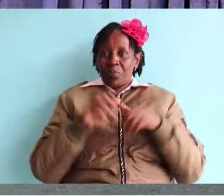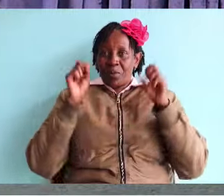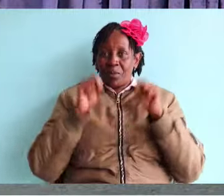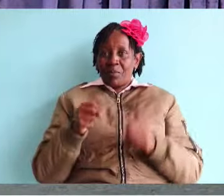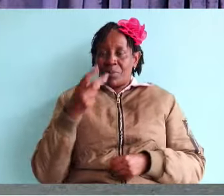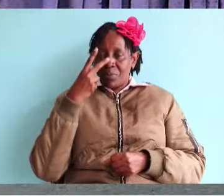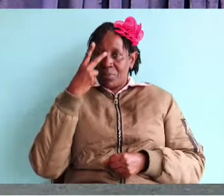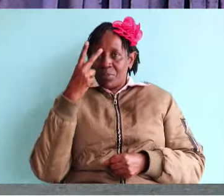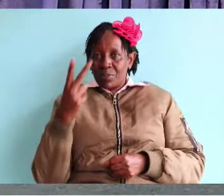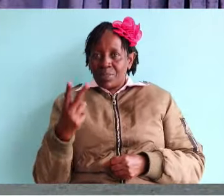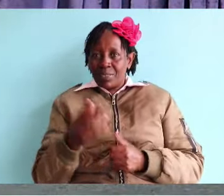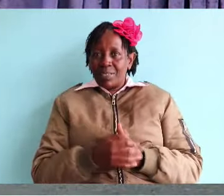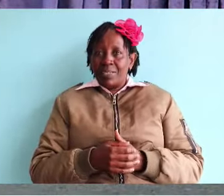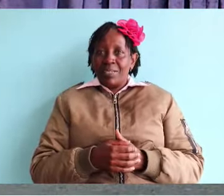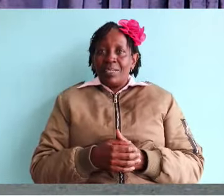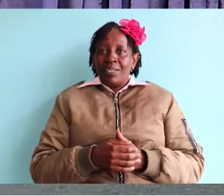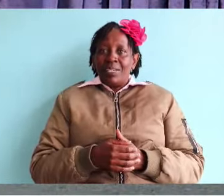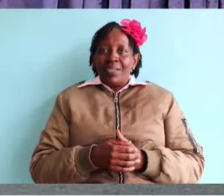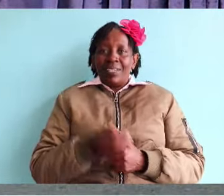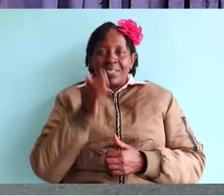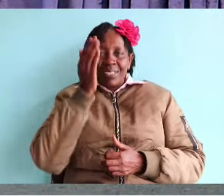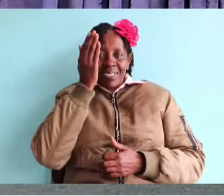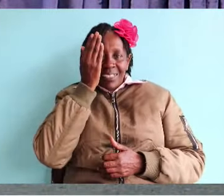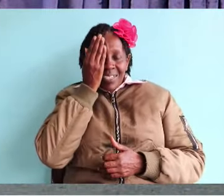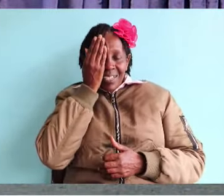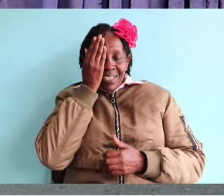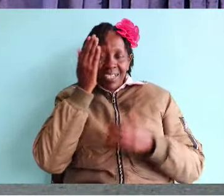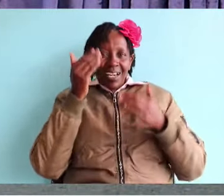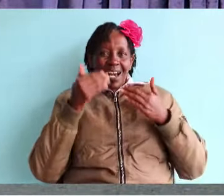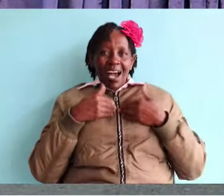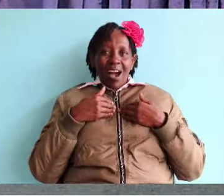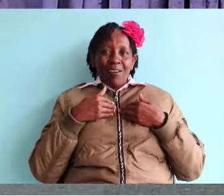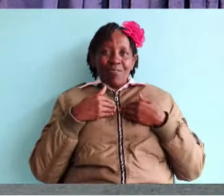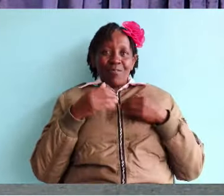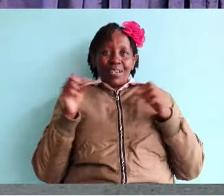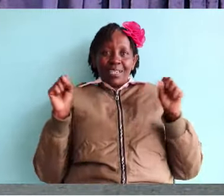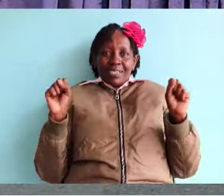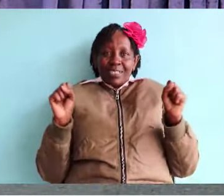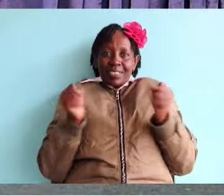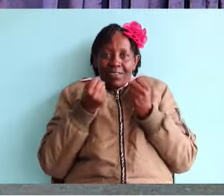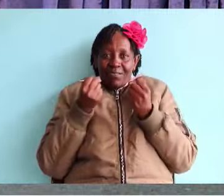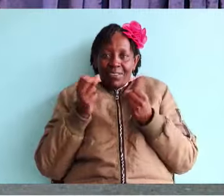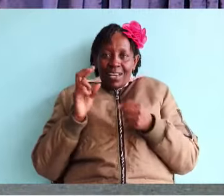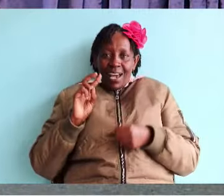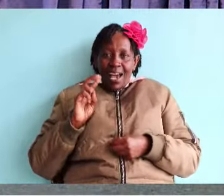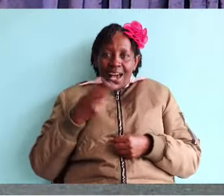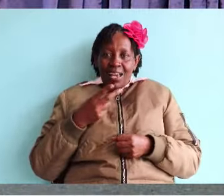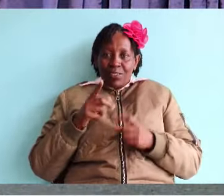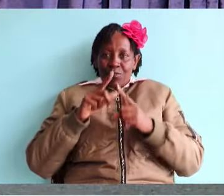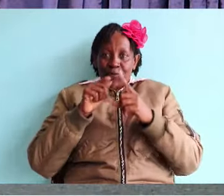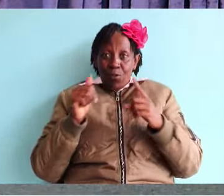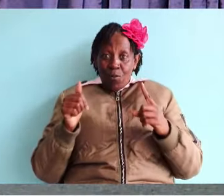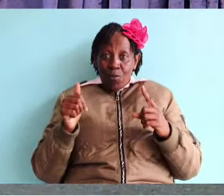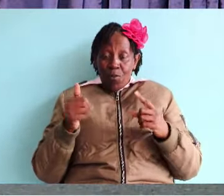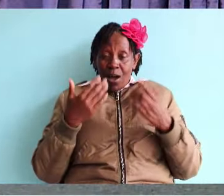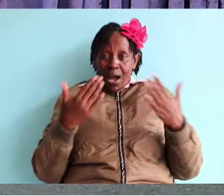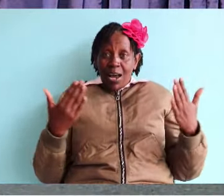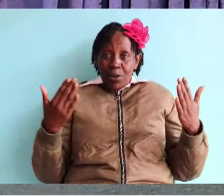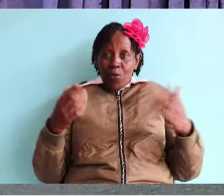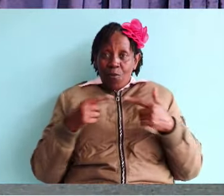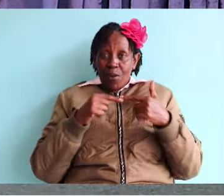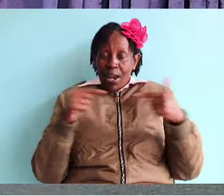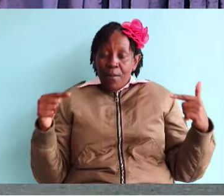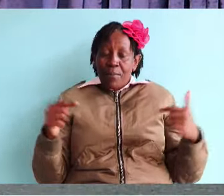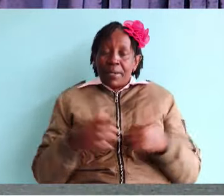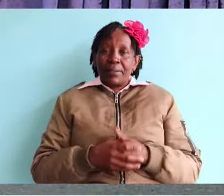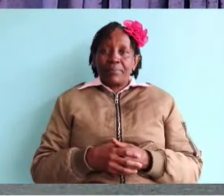statement of the Israelites there, that you have saved us from the hand of the Midianite. It seemed to have entered into the head of